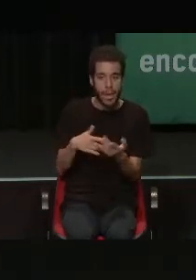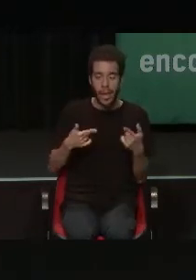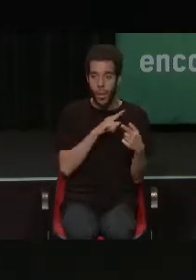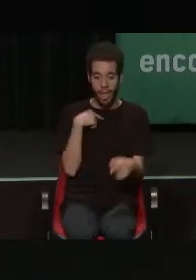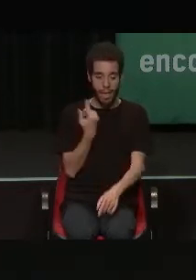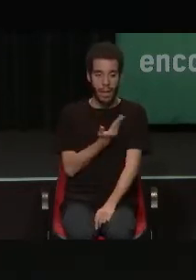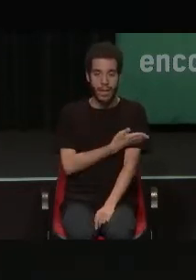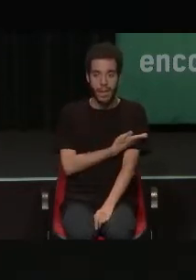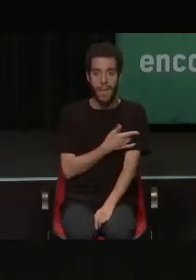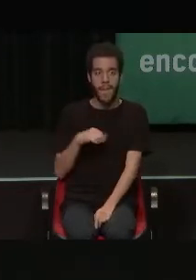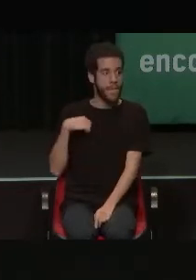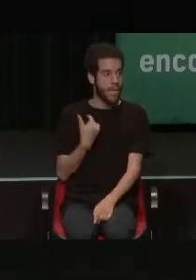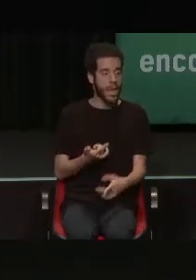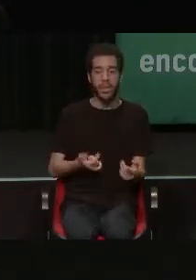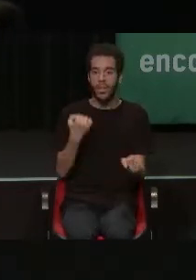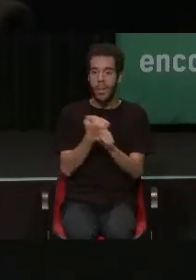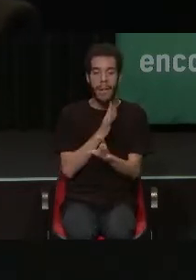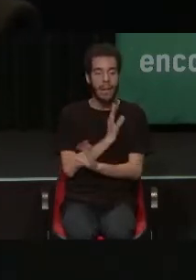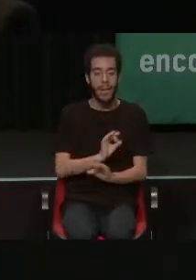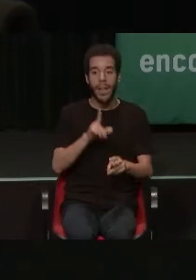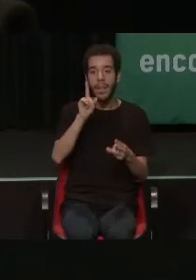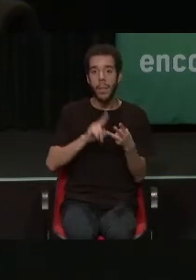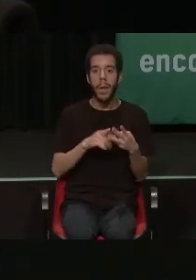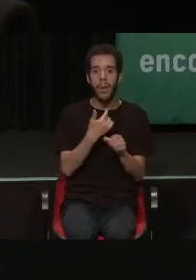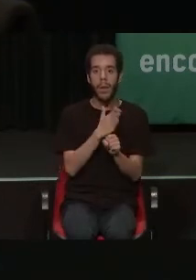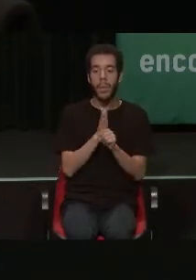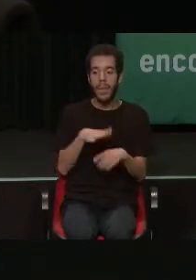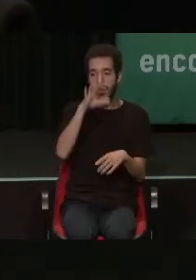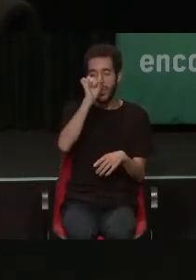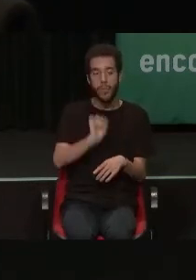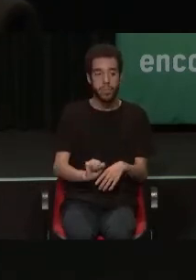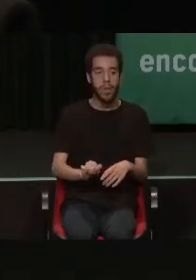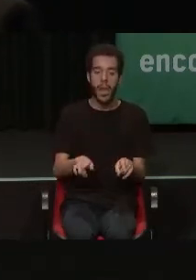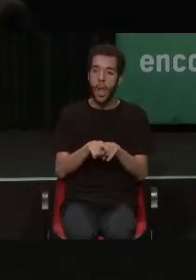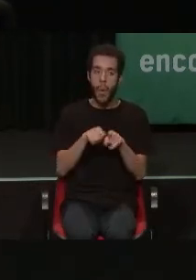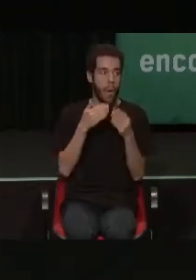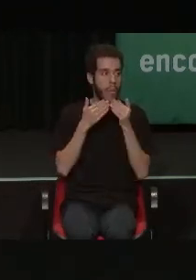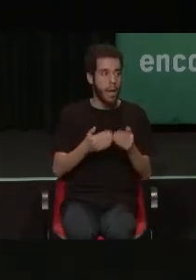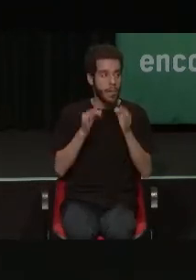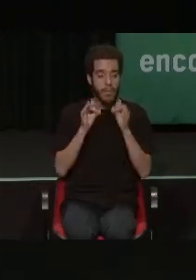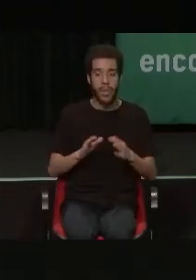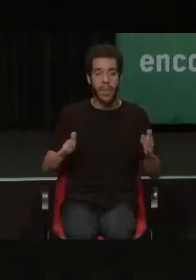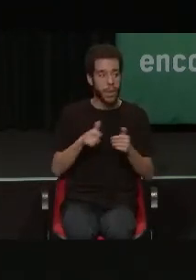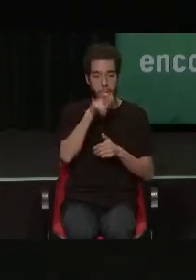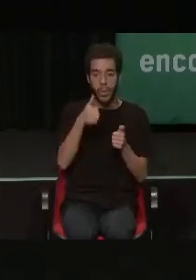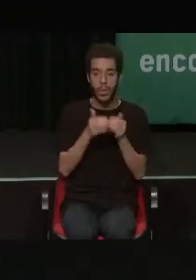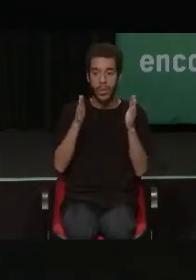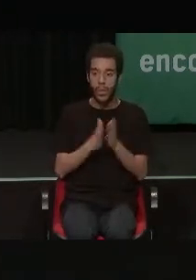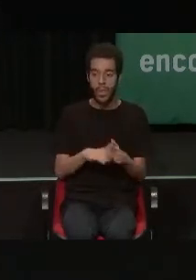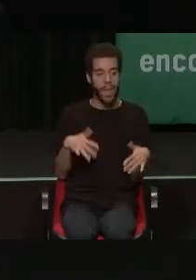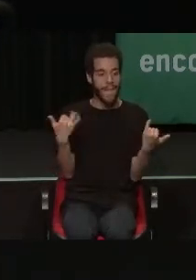They are great. As well as the cabinet of the minister, they also helped a lot. So everyone was really